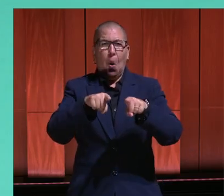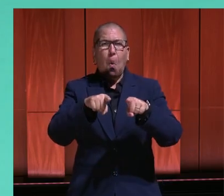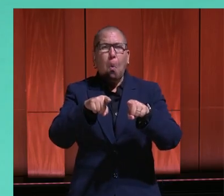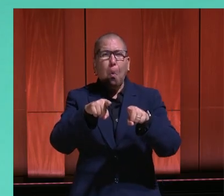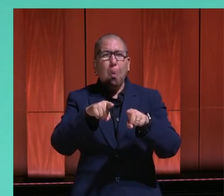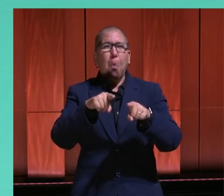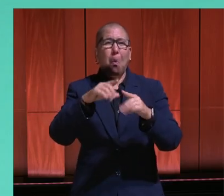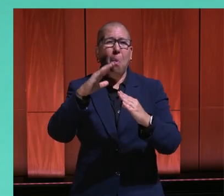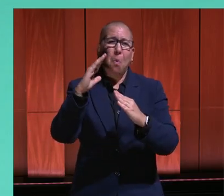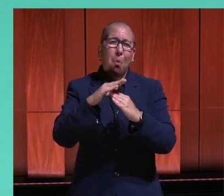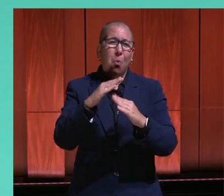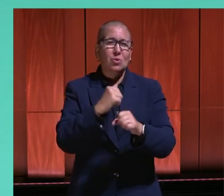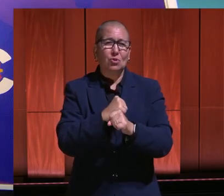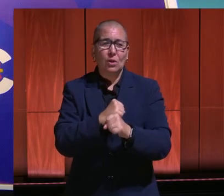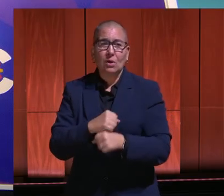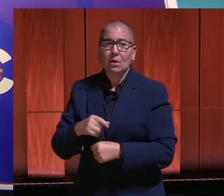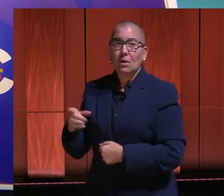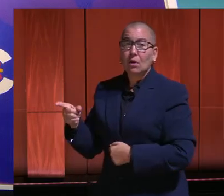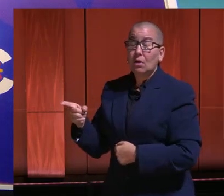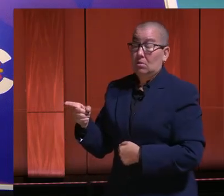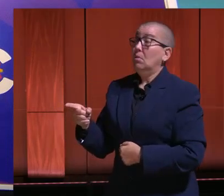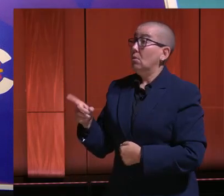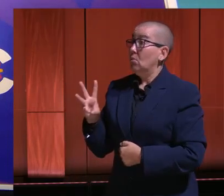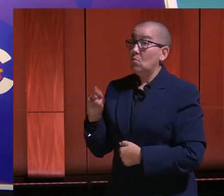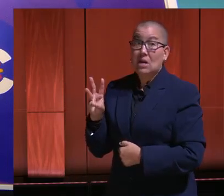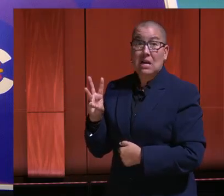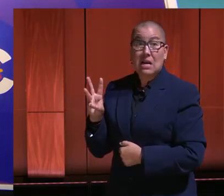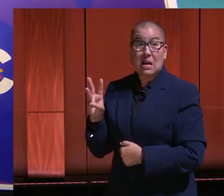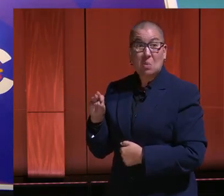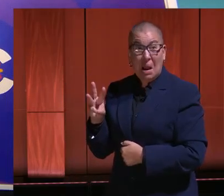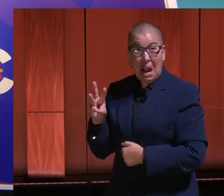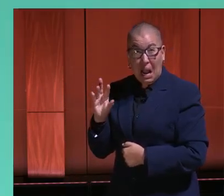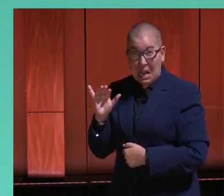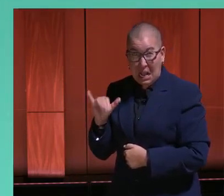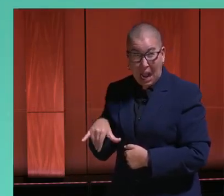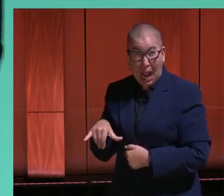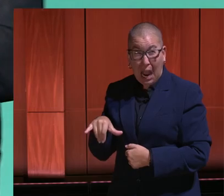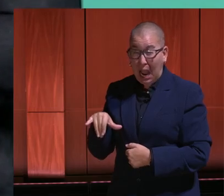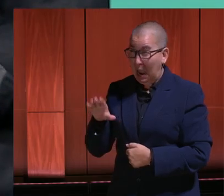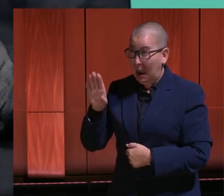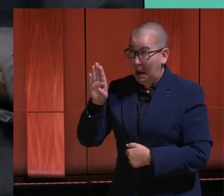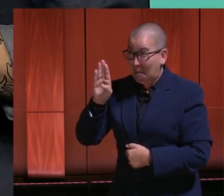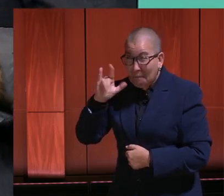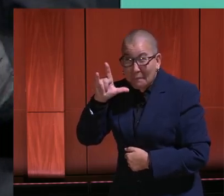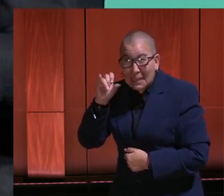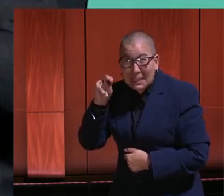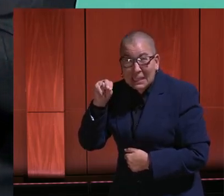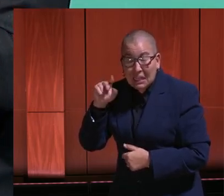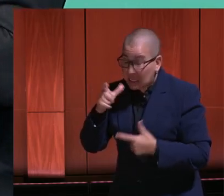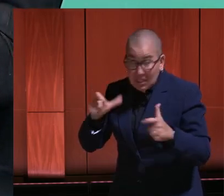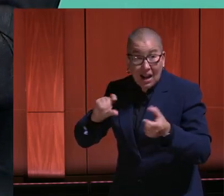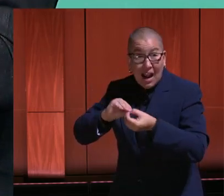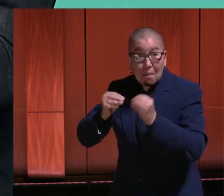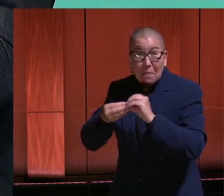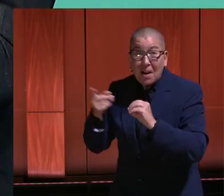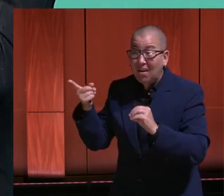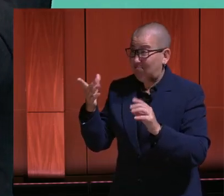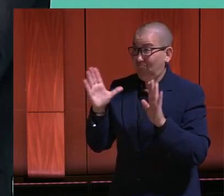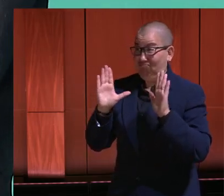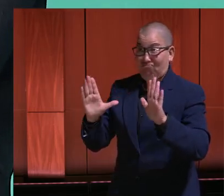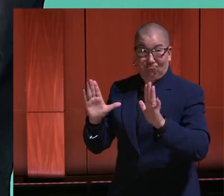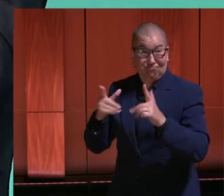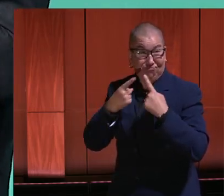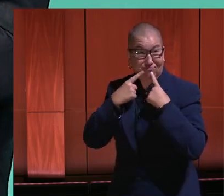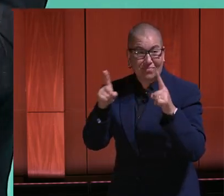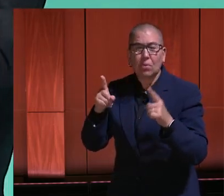That's awesome. It's a huge number. It's worrying, but good that you're in control of it, right? That's the main thing. Last question.